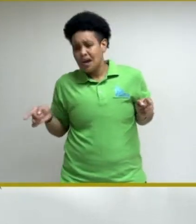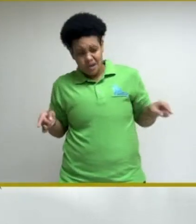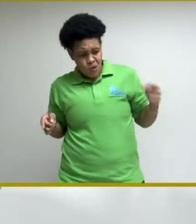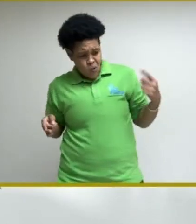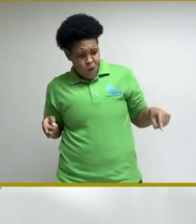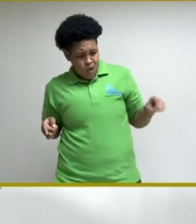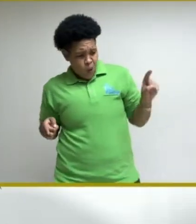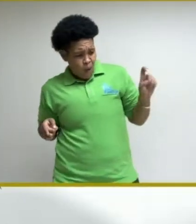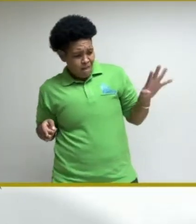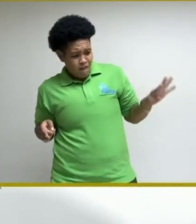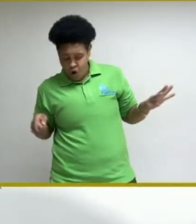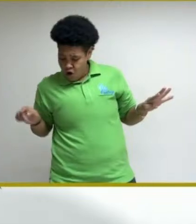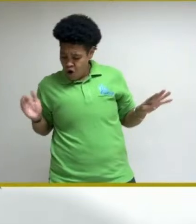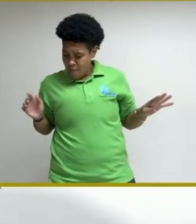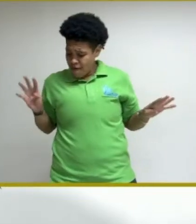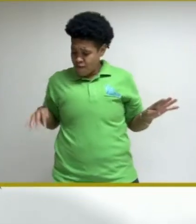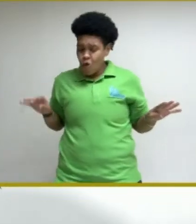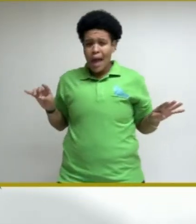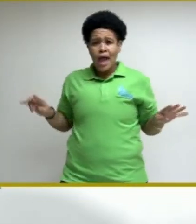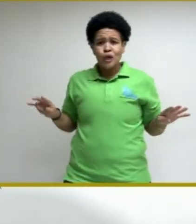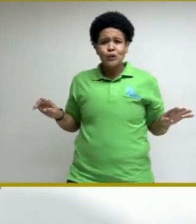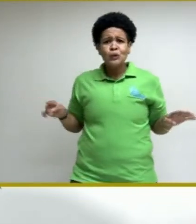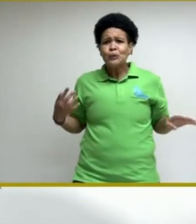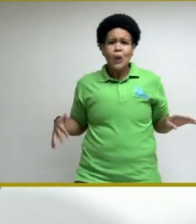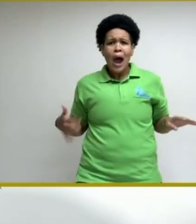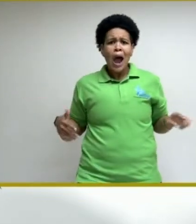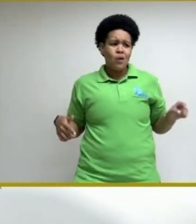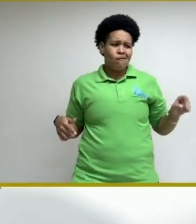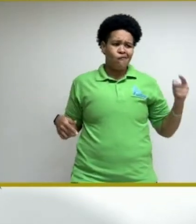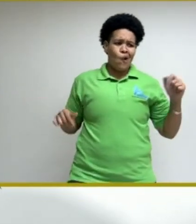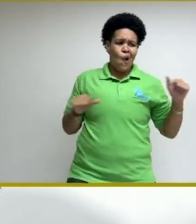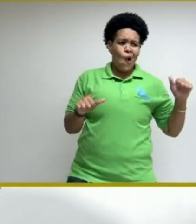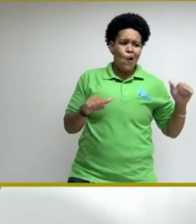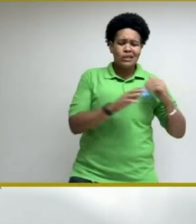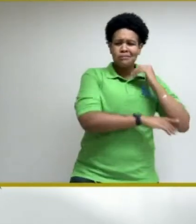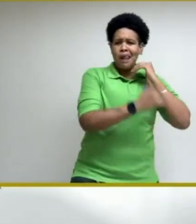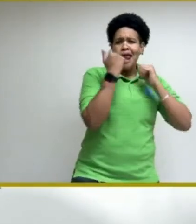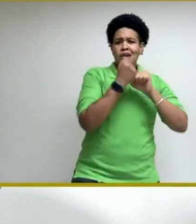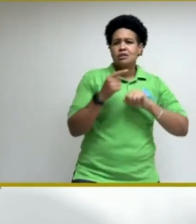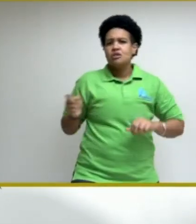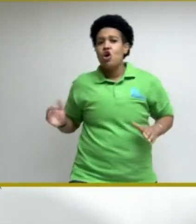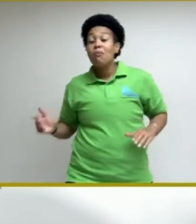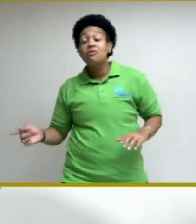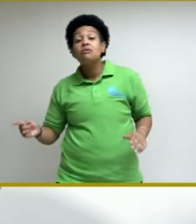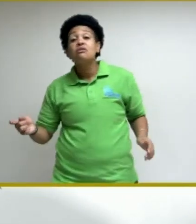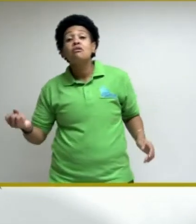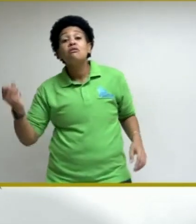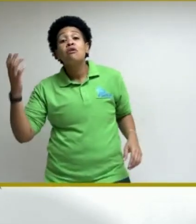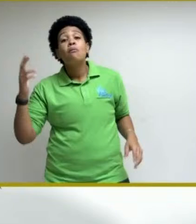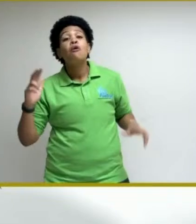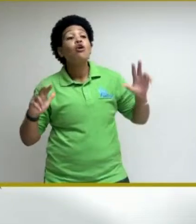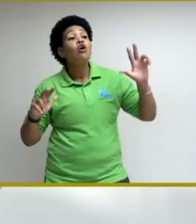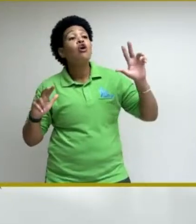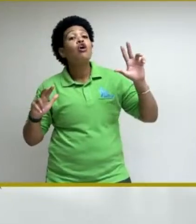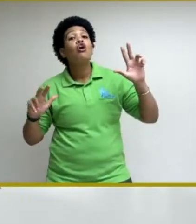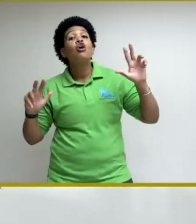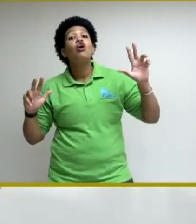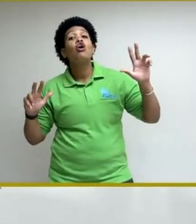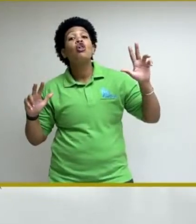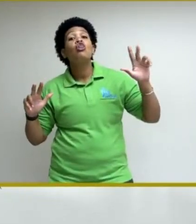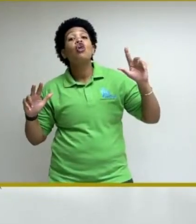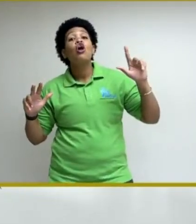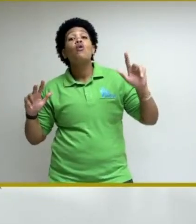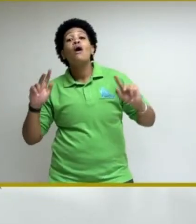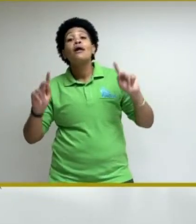1,154 versus 4,082. This translates to the death of some 31 persons in the peak week of